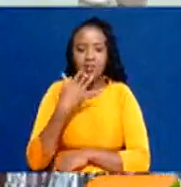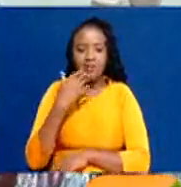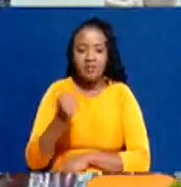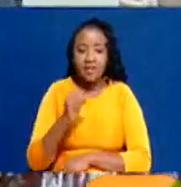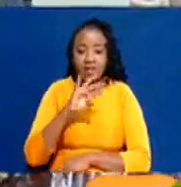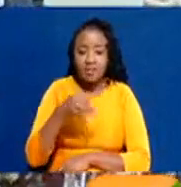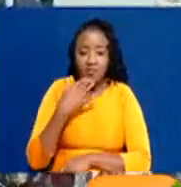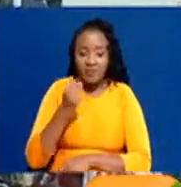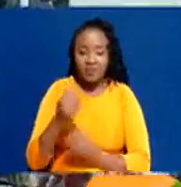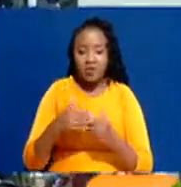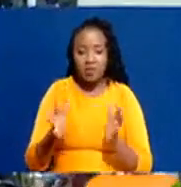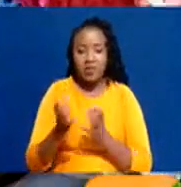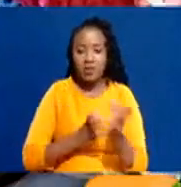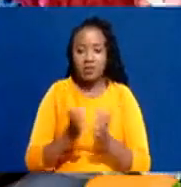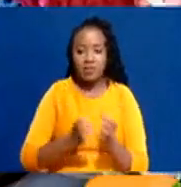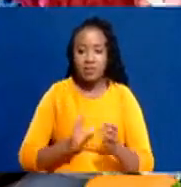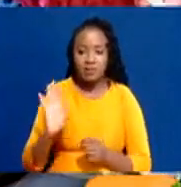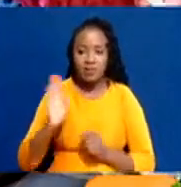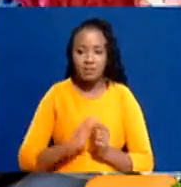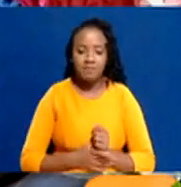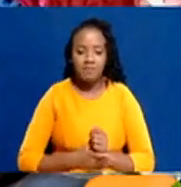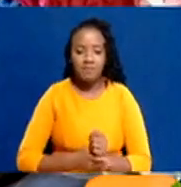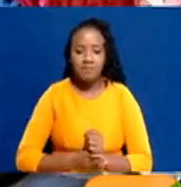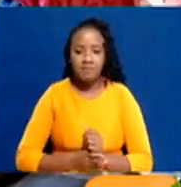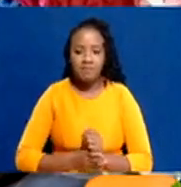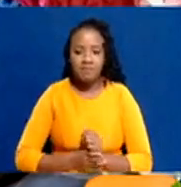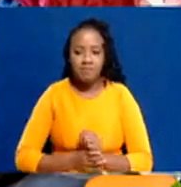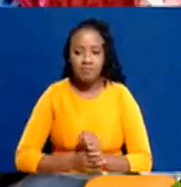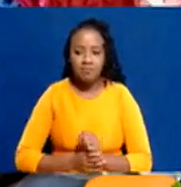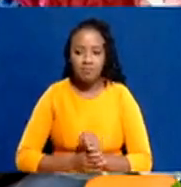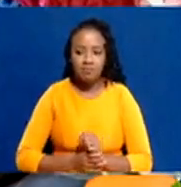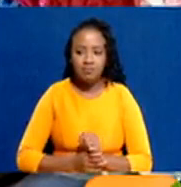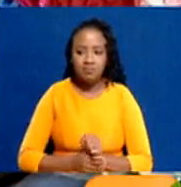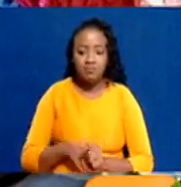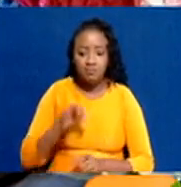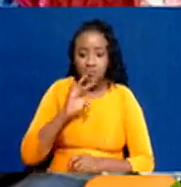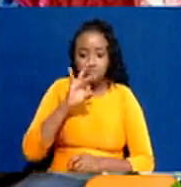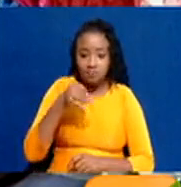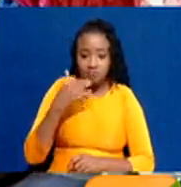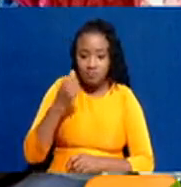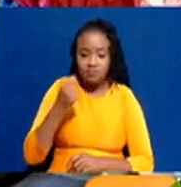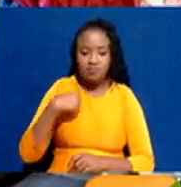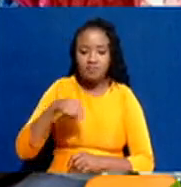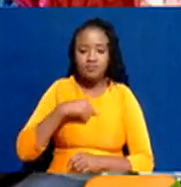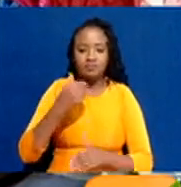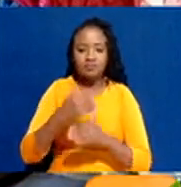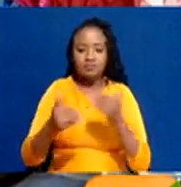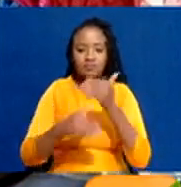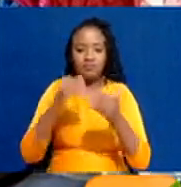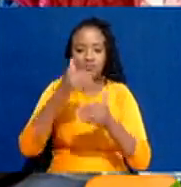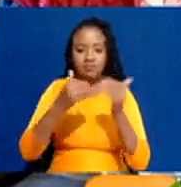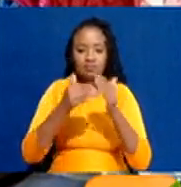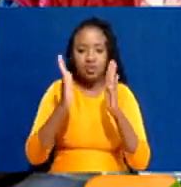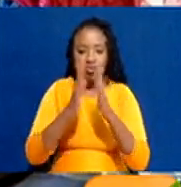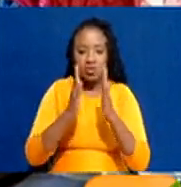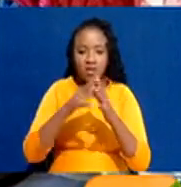he used to start his business. He has got 500 tulichimba chu. Tulichimba chu. Wengine ni food for